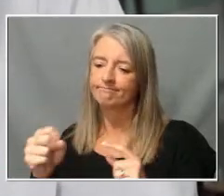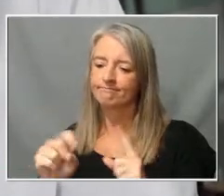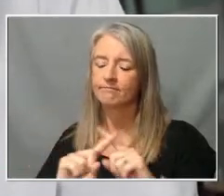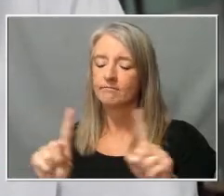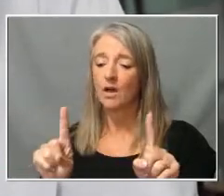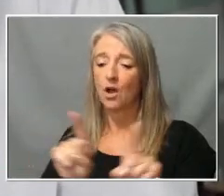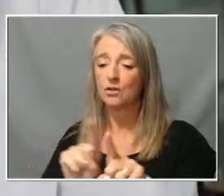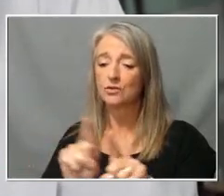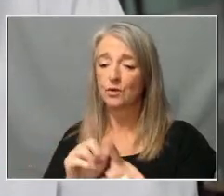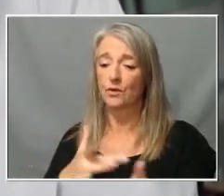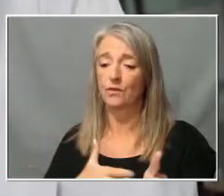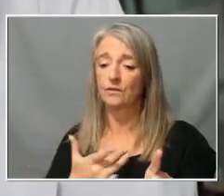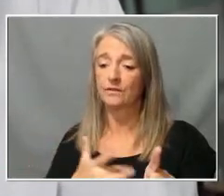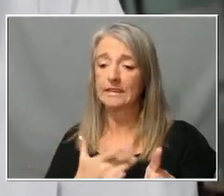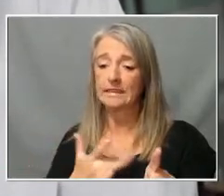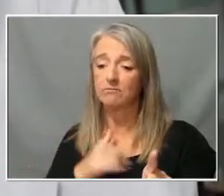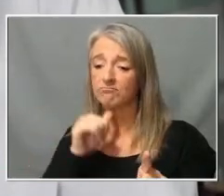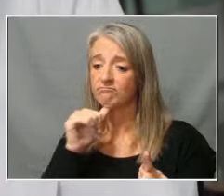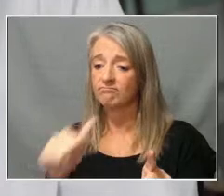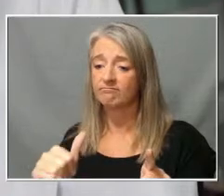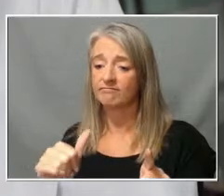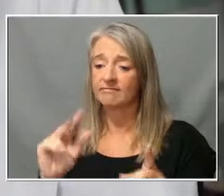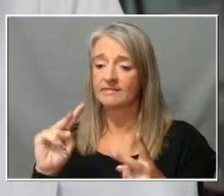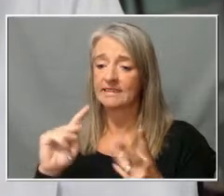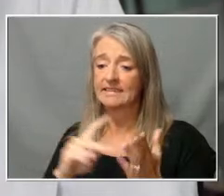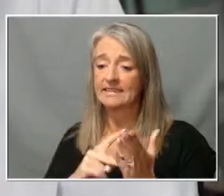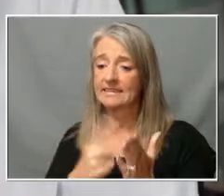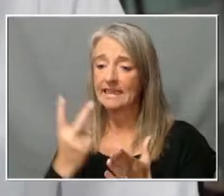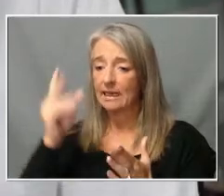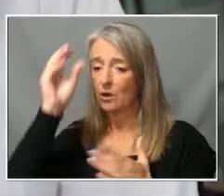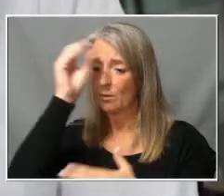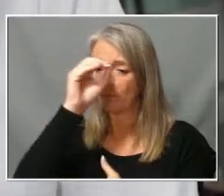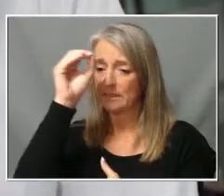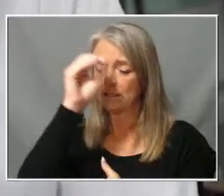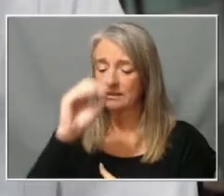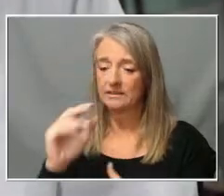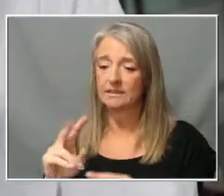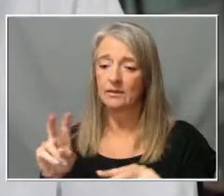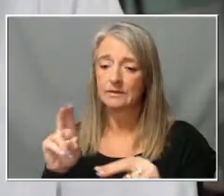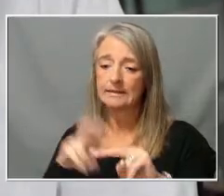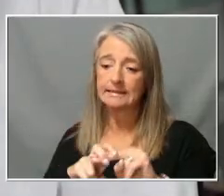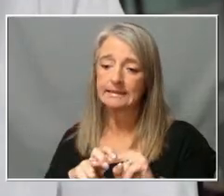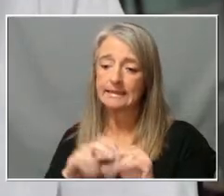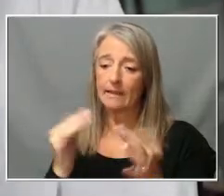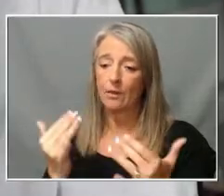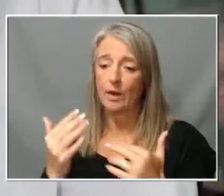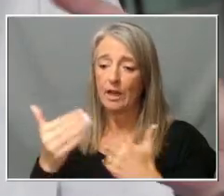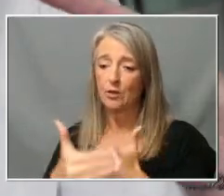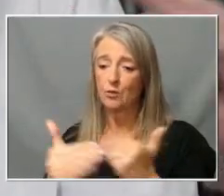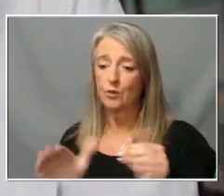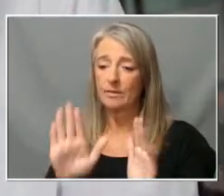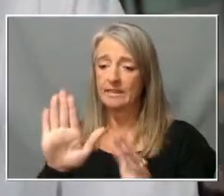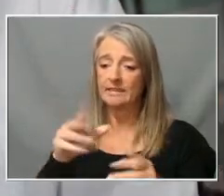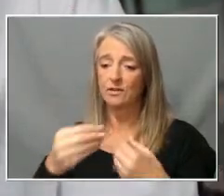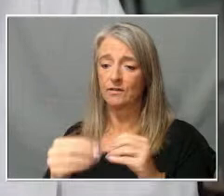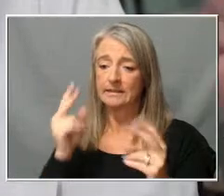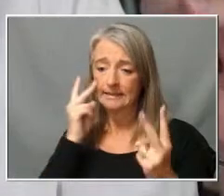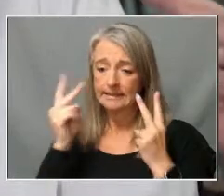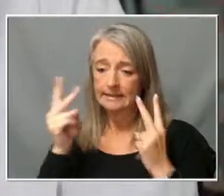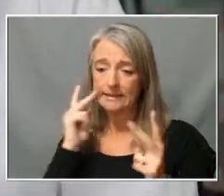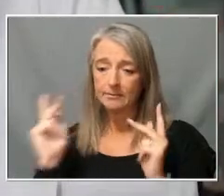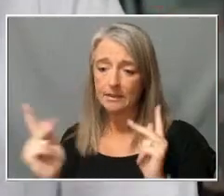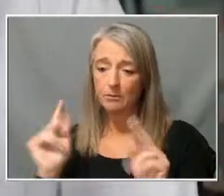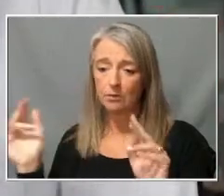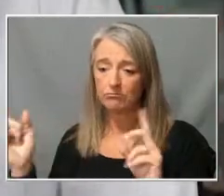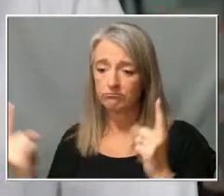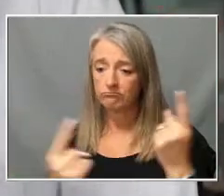that I needed a second opinion. I would sit in the waiting room in his office and see people coming from